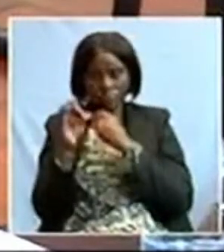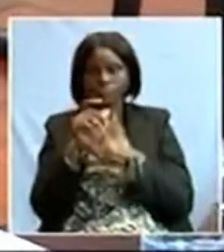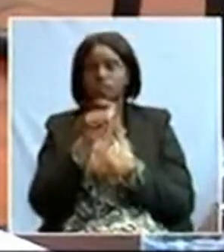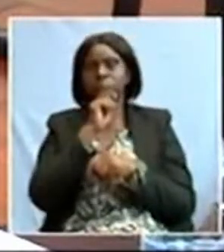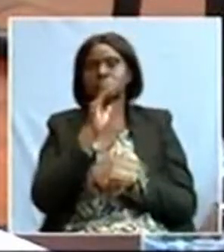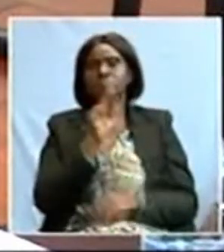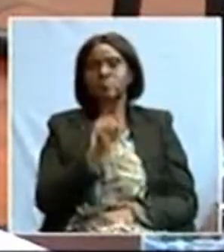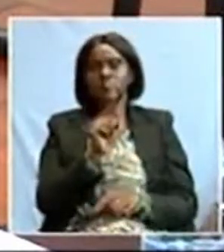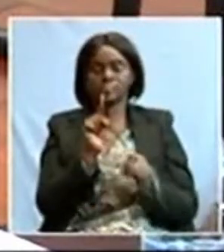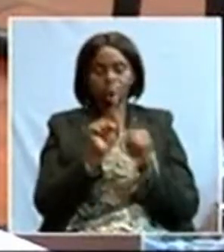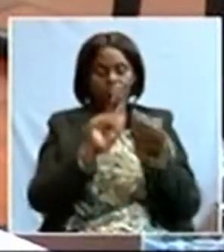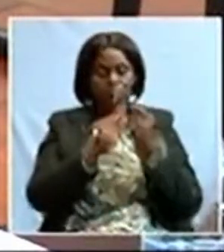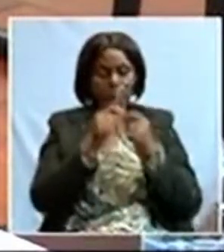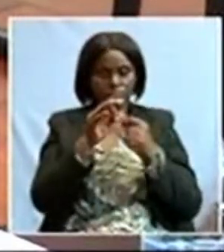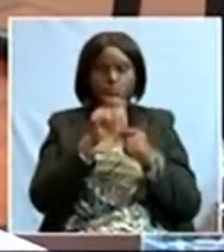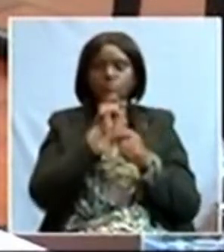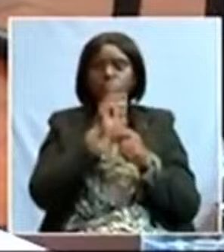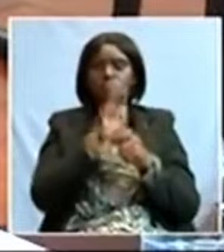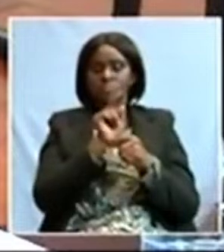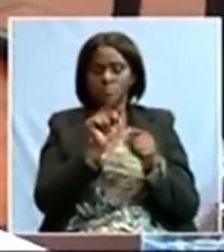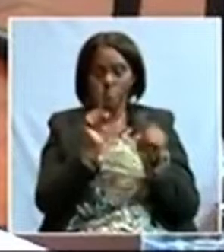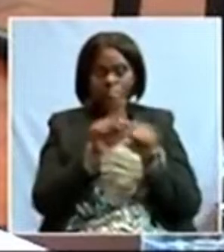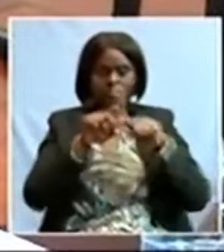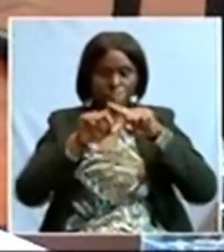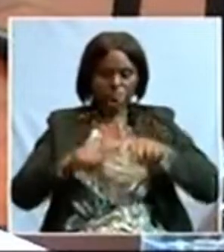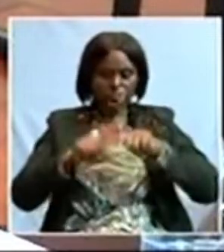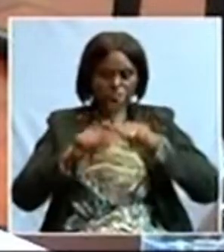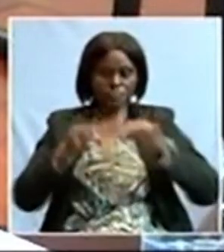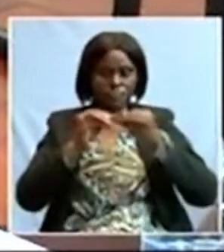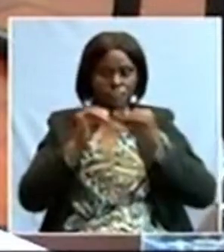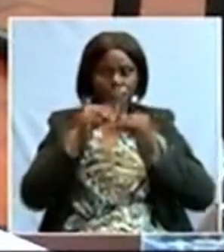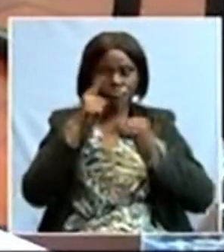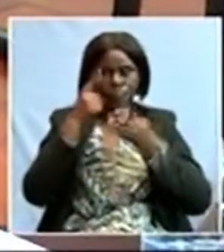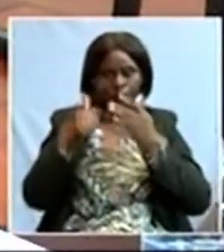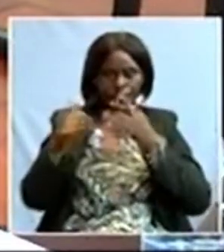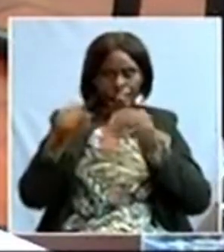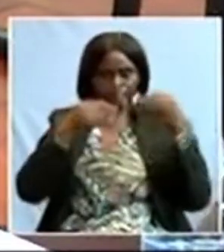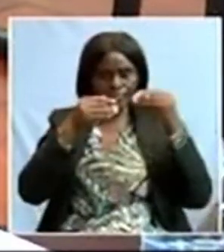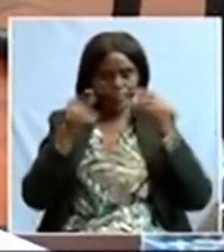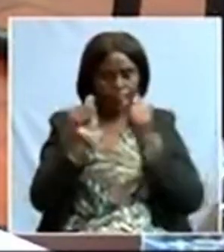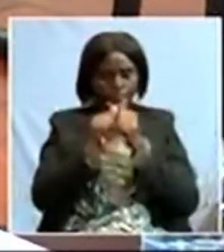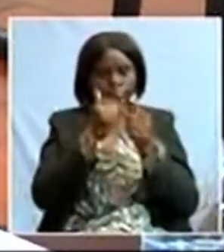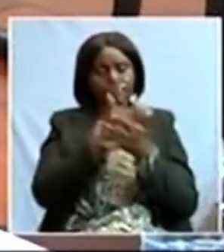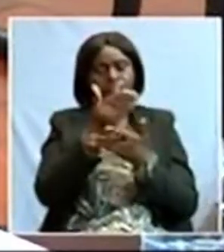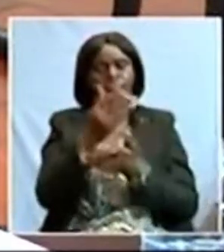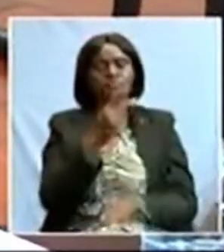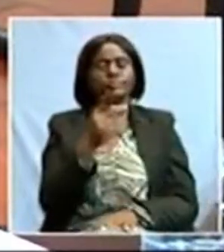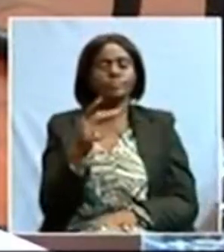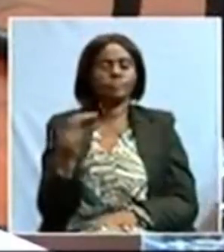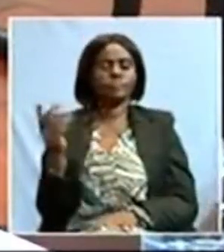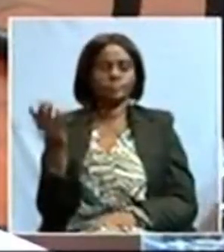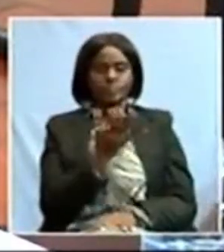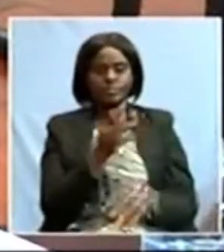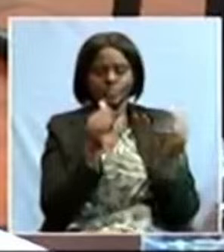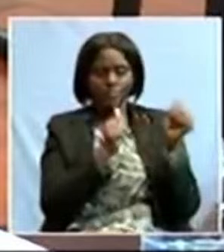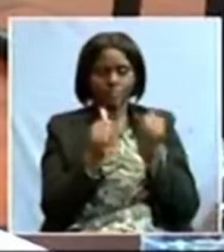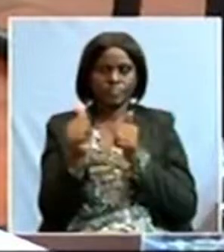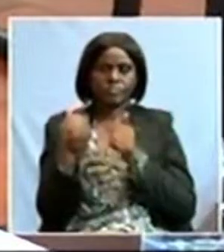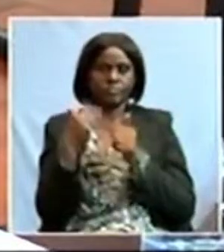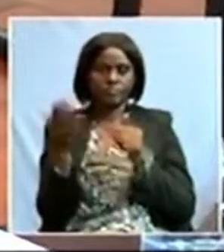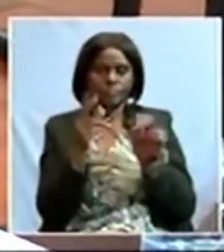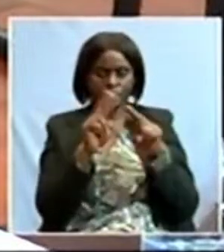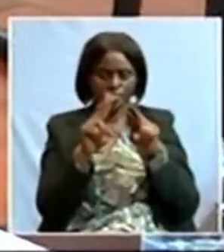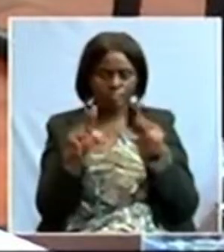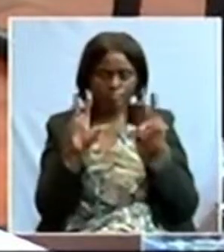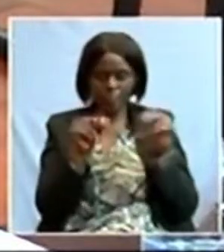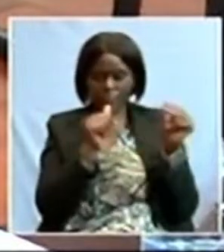ownership. The change of ownership is dependent on who is willing to sell and buy property. Action taken. Chair,